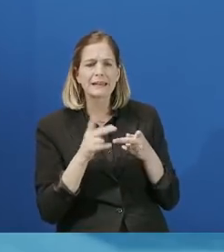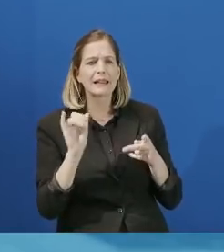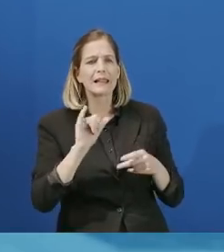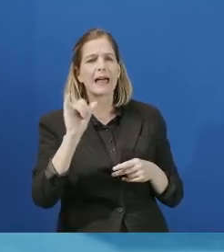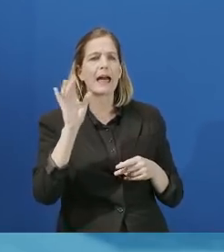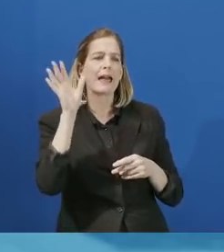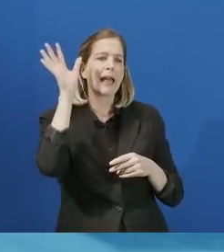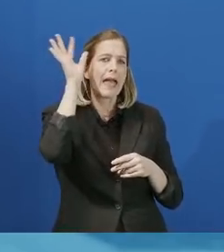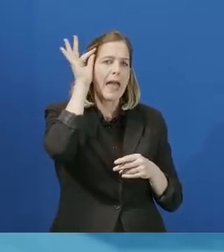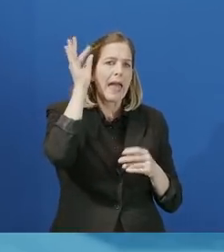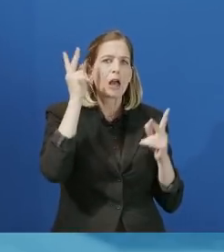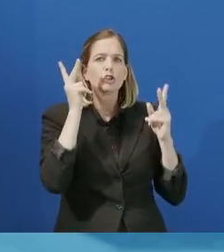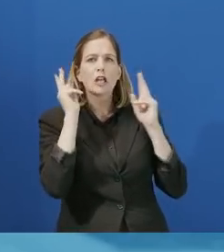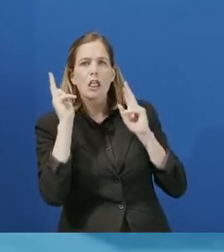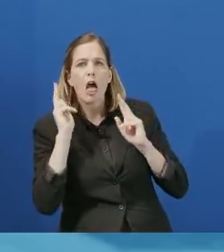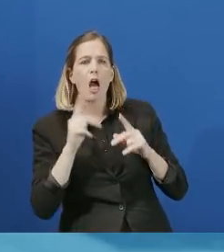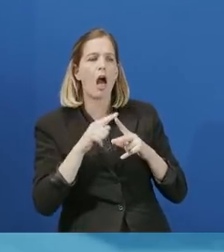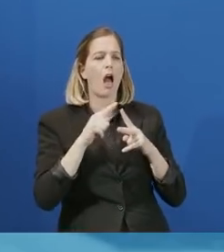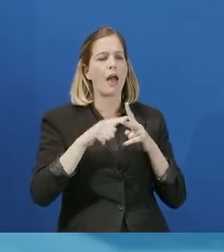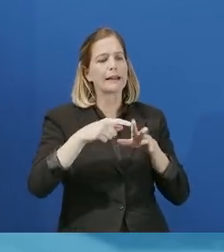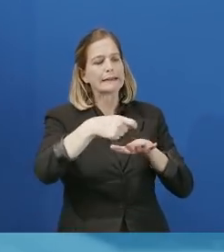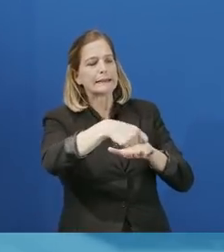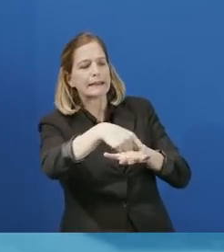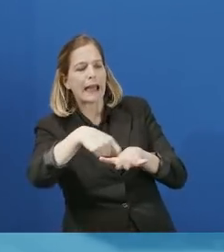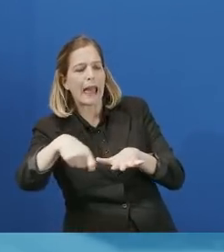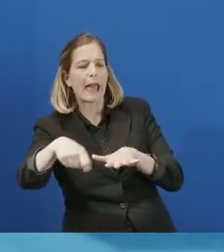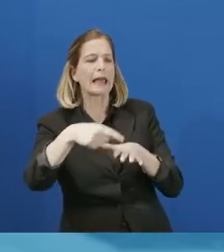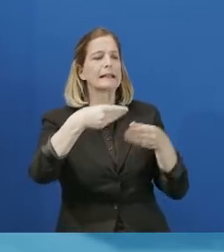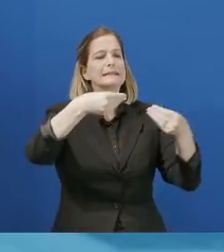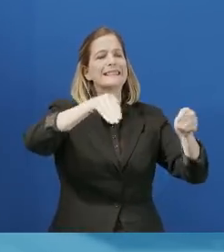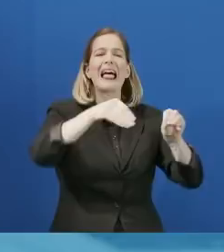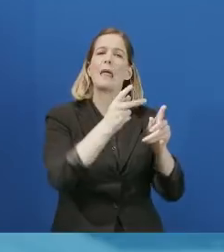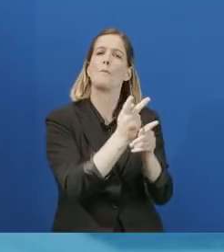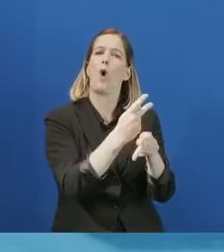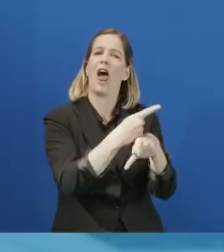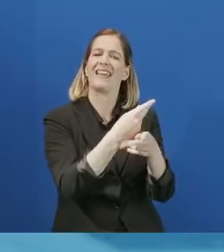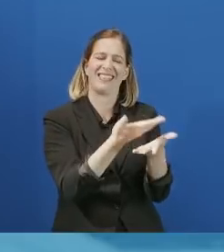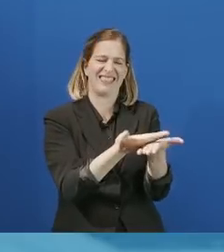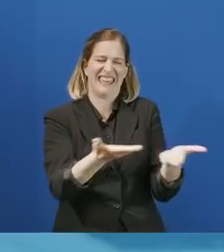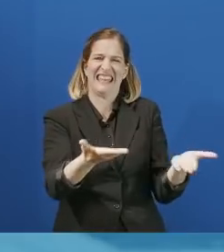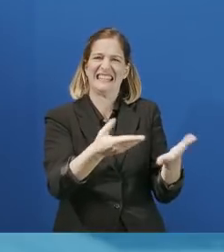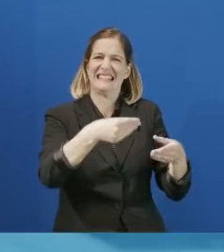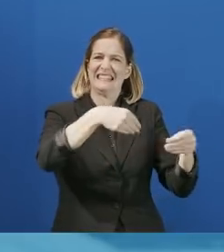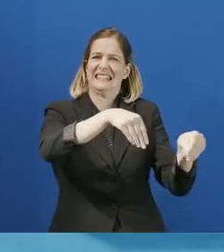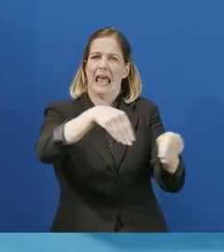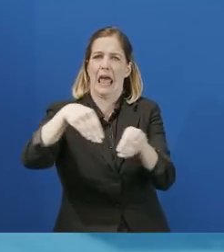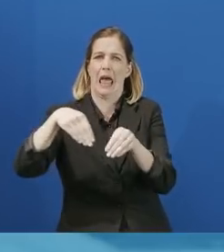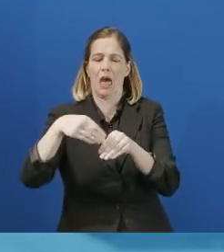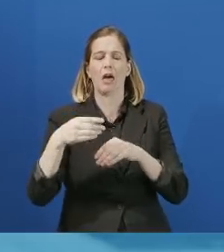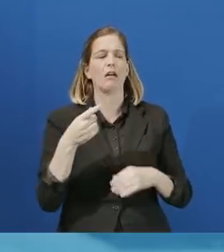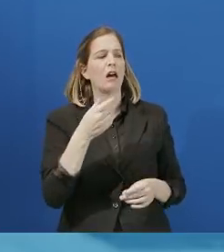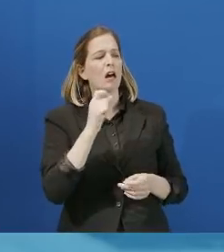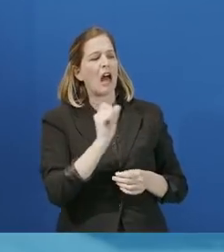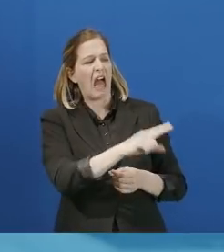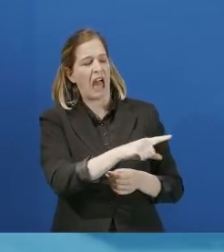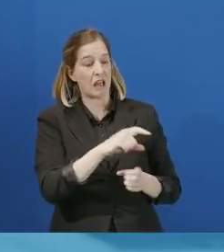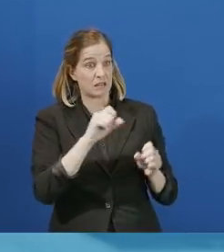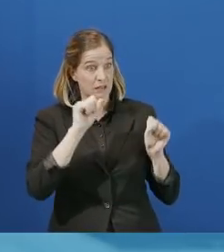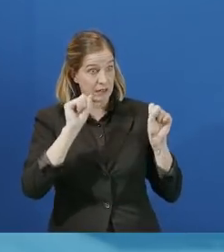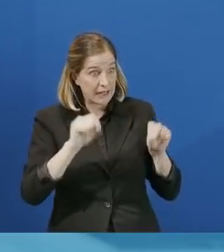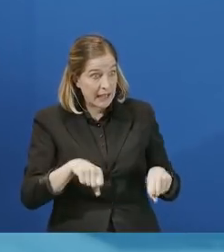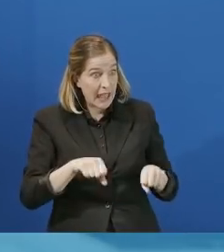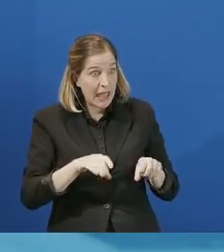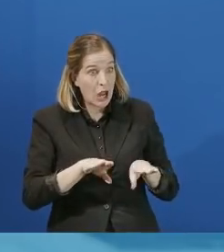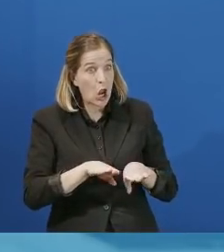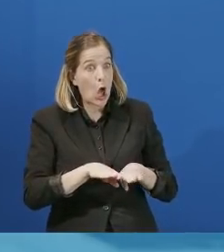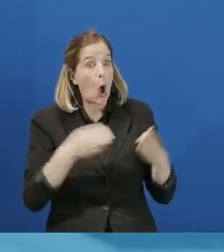selling product or the nail shop that's selling product? Are they able to reopen but not do things like